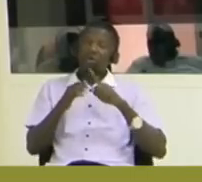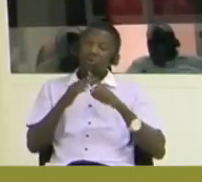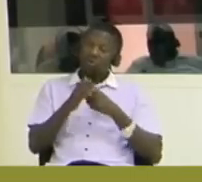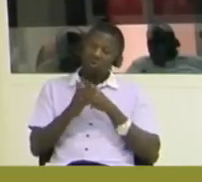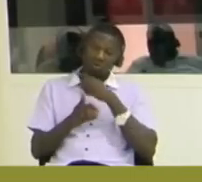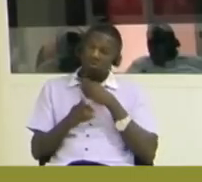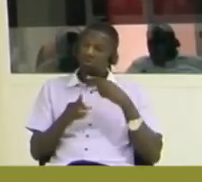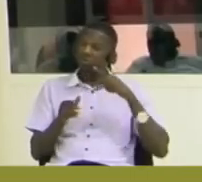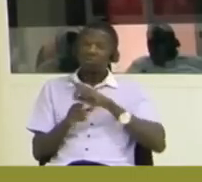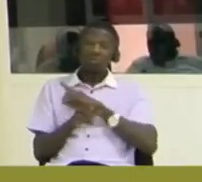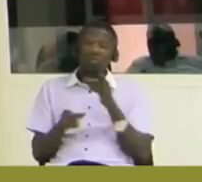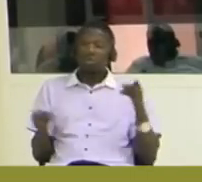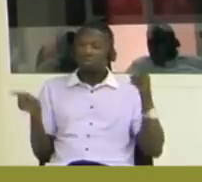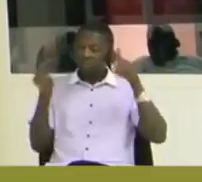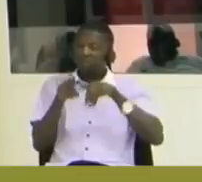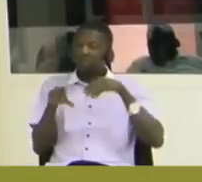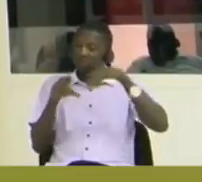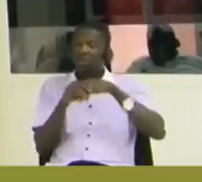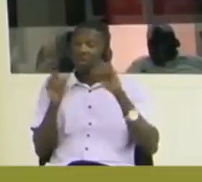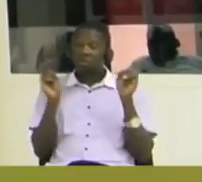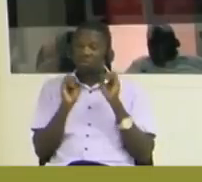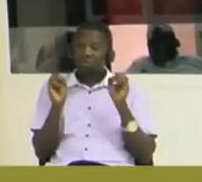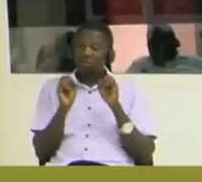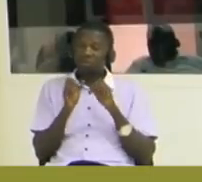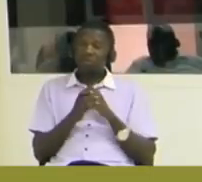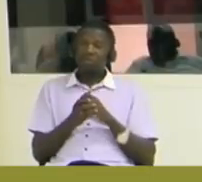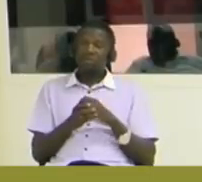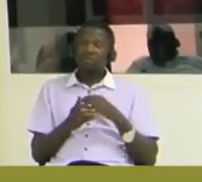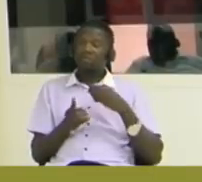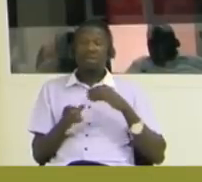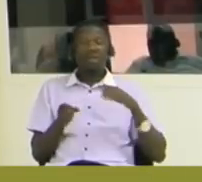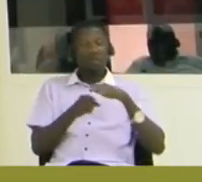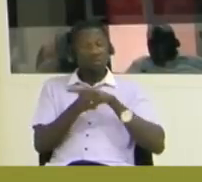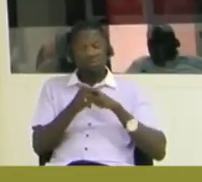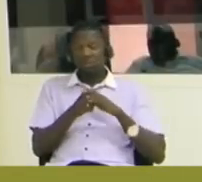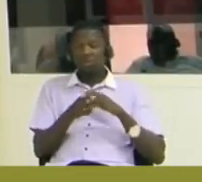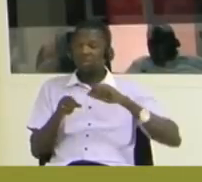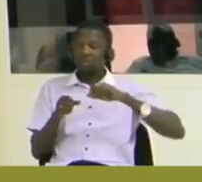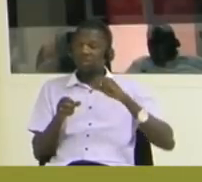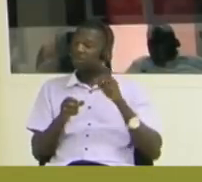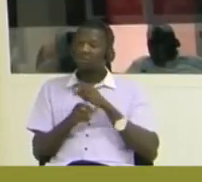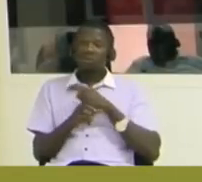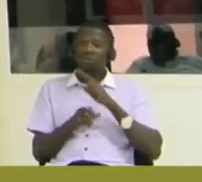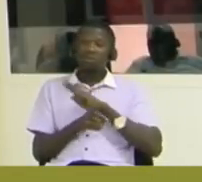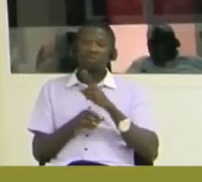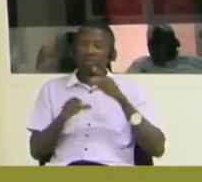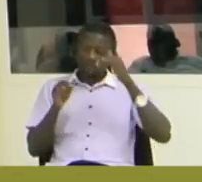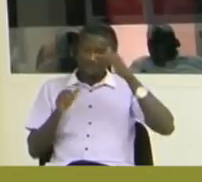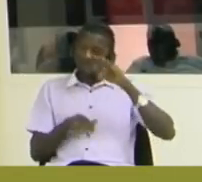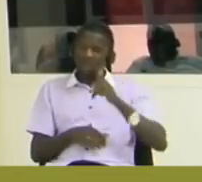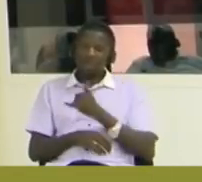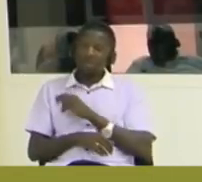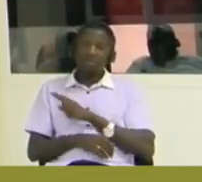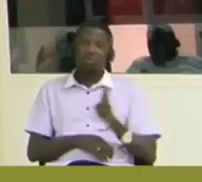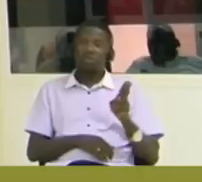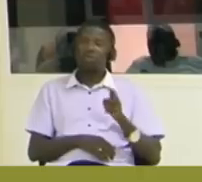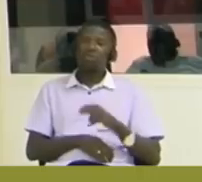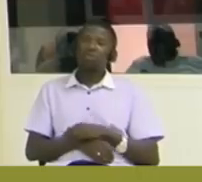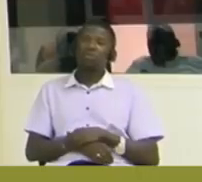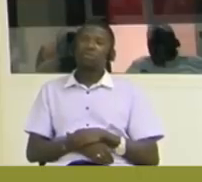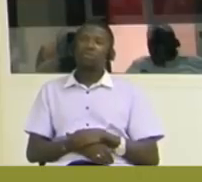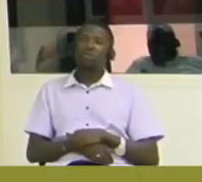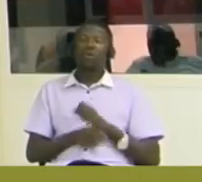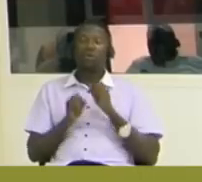deny participation at all? I completely deny, sir. Okay, then we would have to go through the